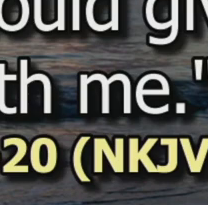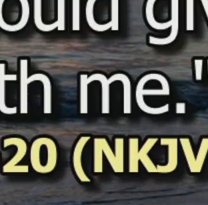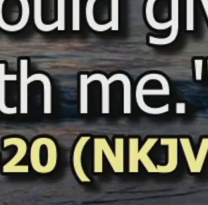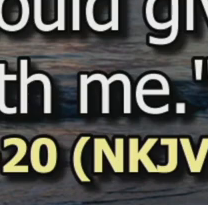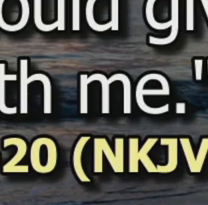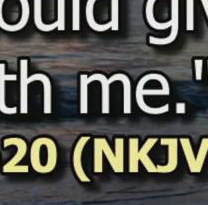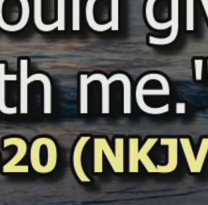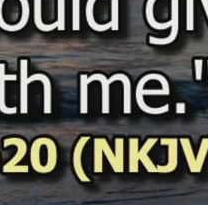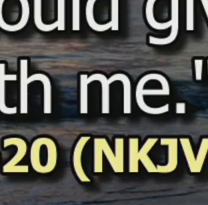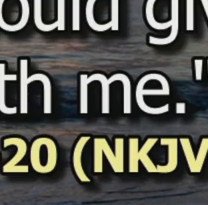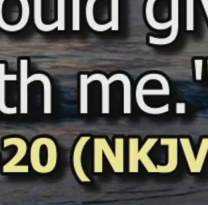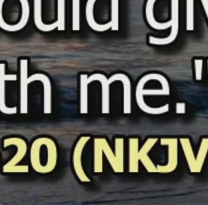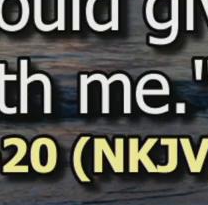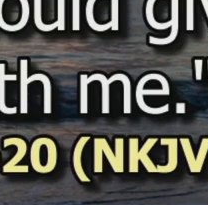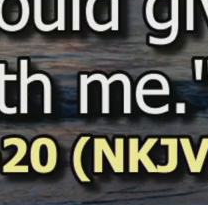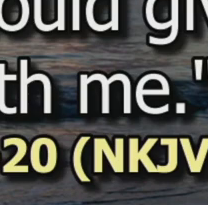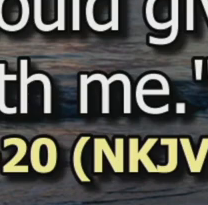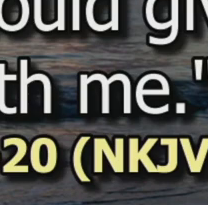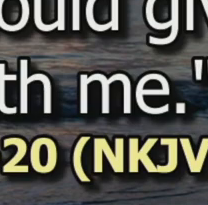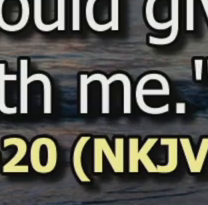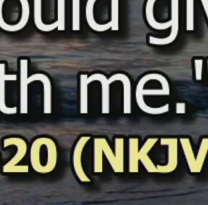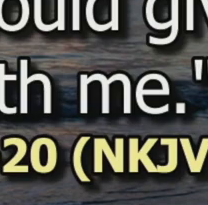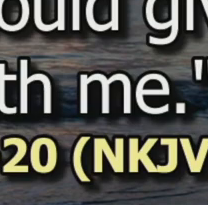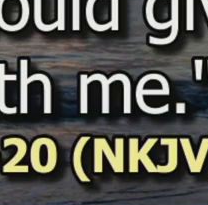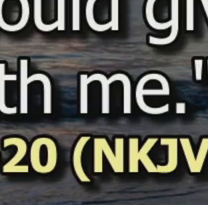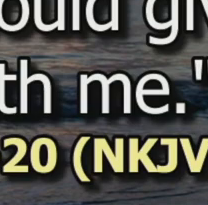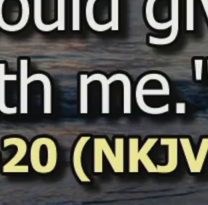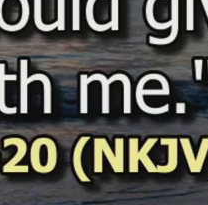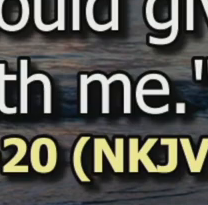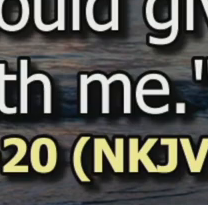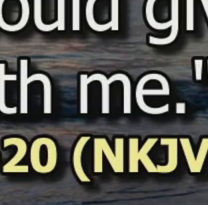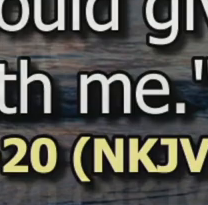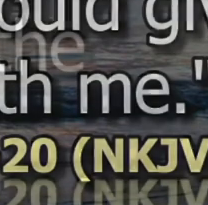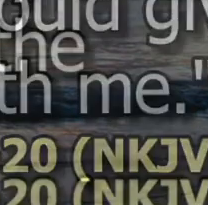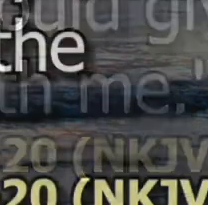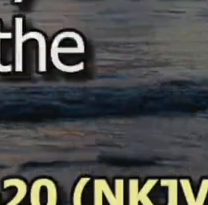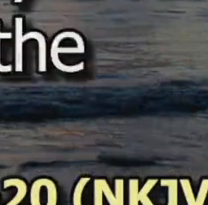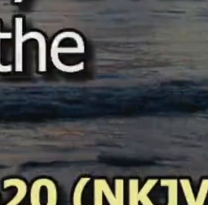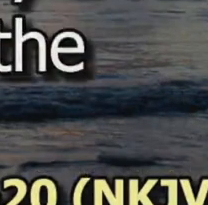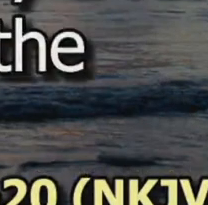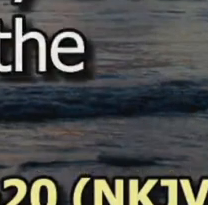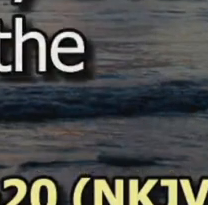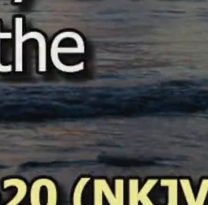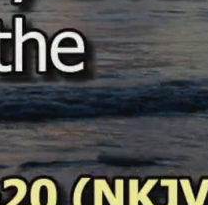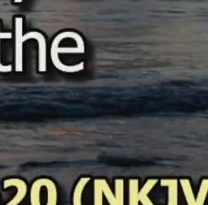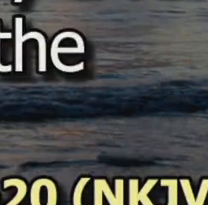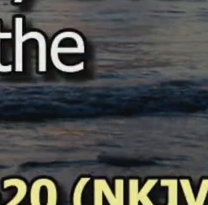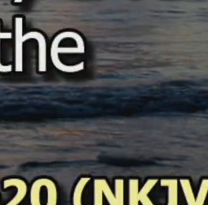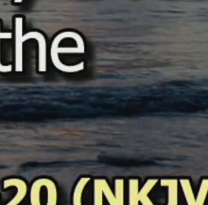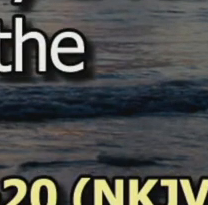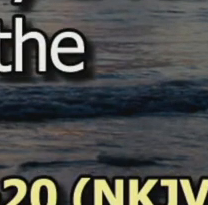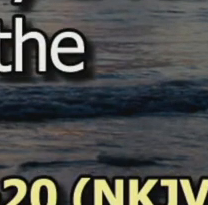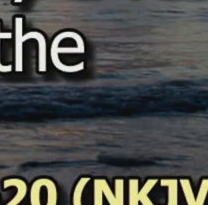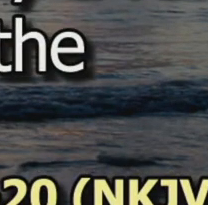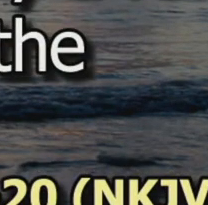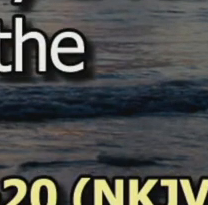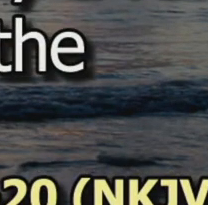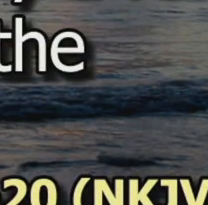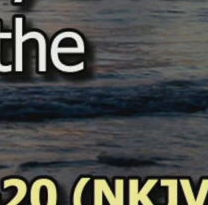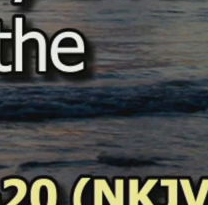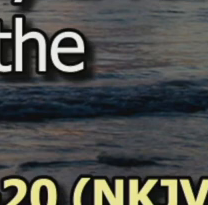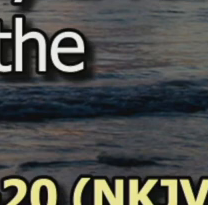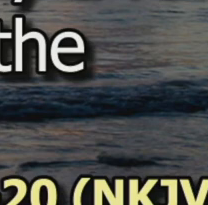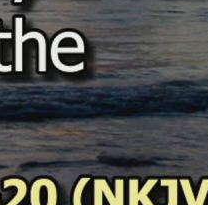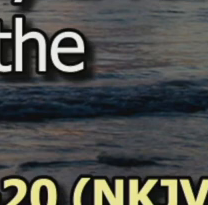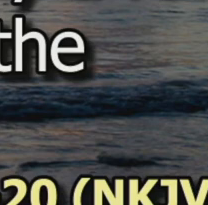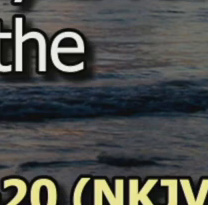I give her to you than that I should give her to another man. Stay with me. So Jacob served 7 years